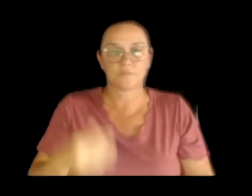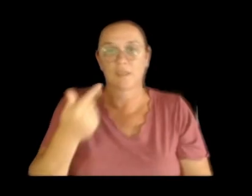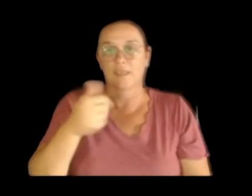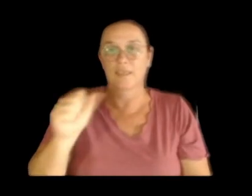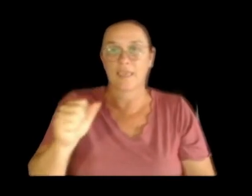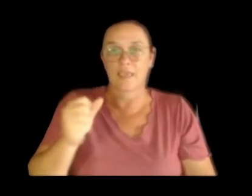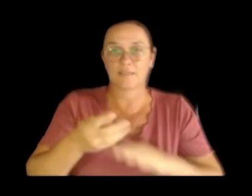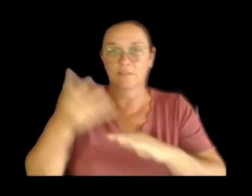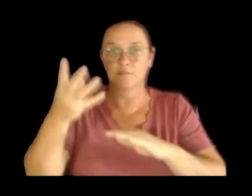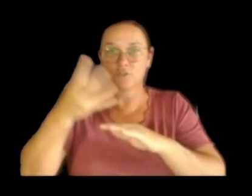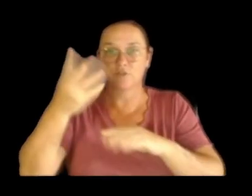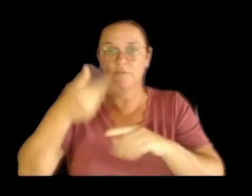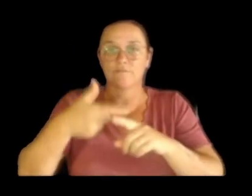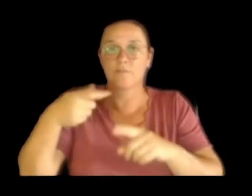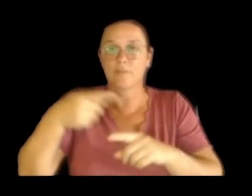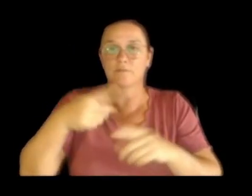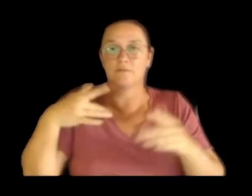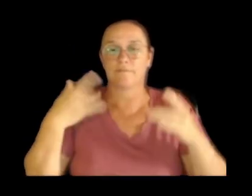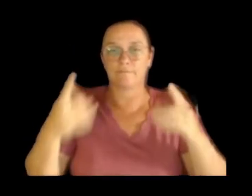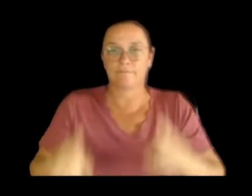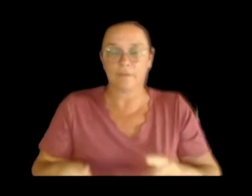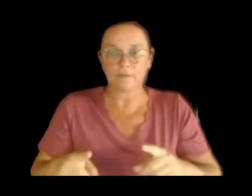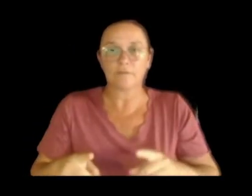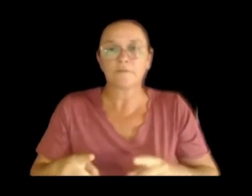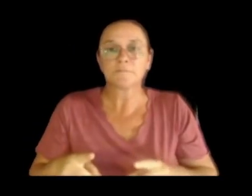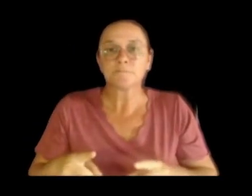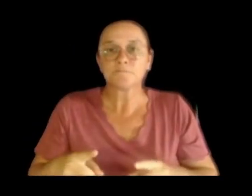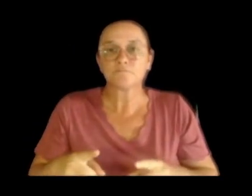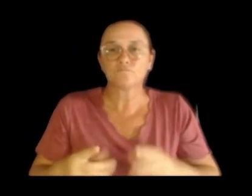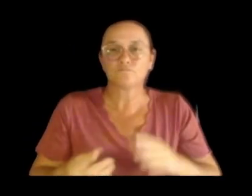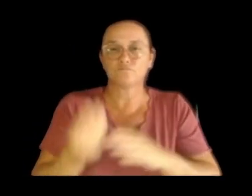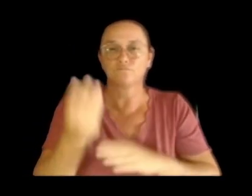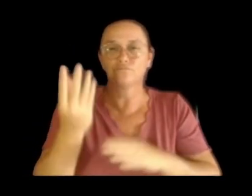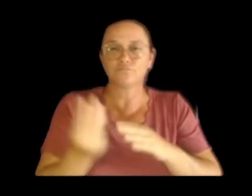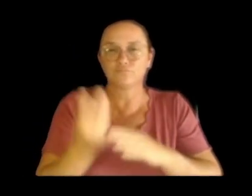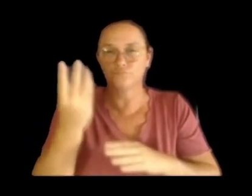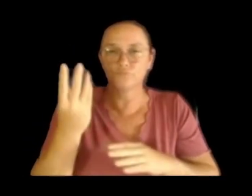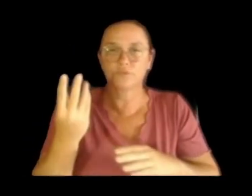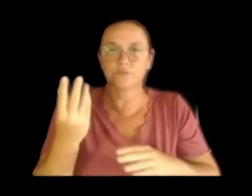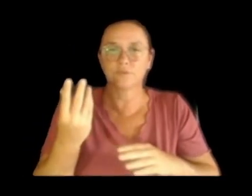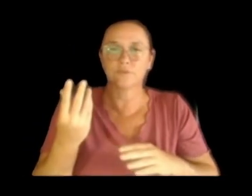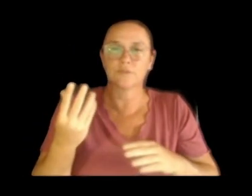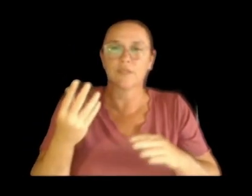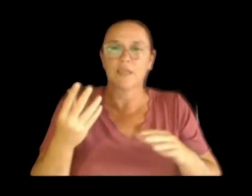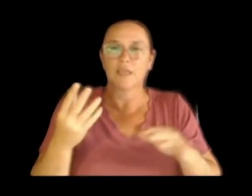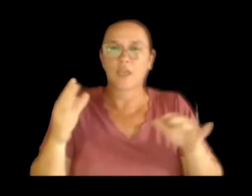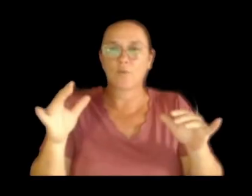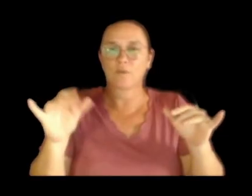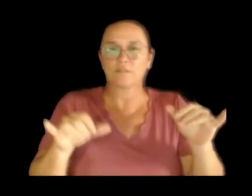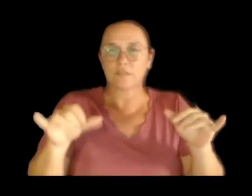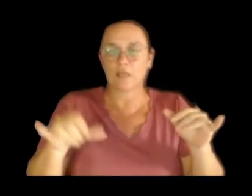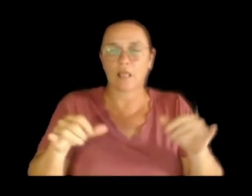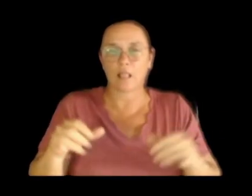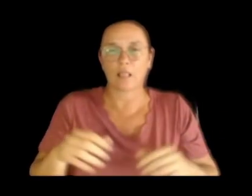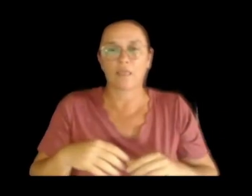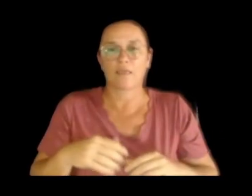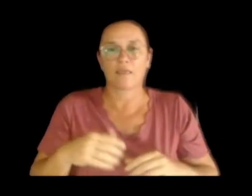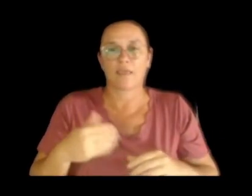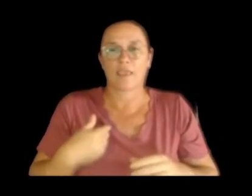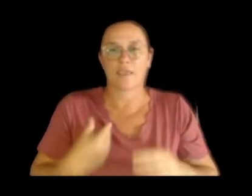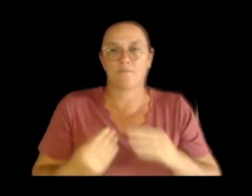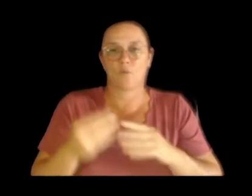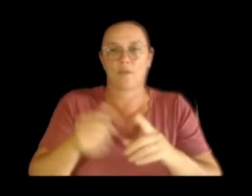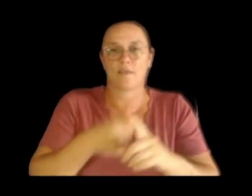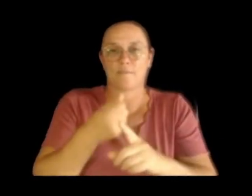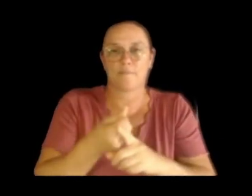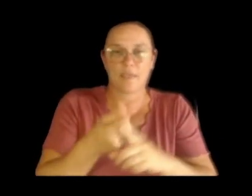from this event largely blew upwards through a fairly still lower atmosphere, with the lower atmosphere impacts coming to the